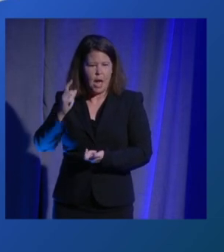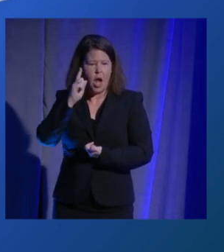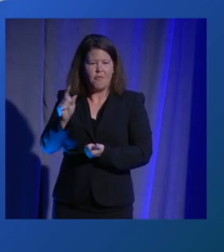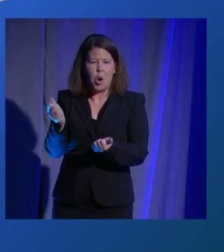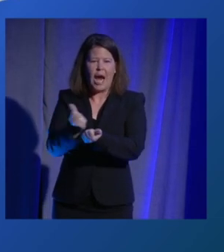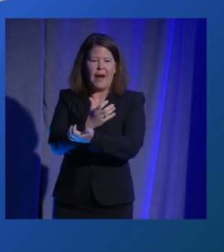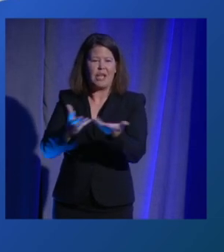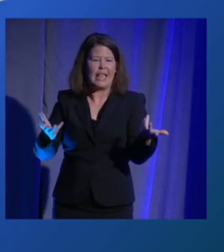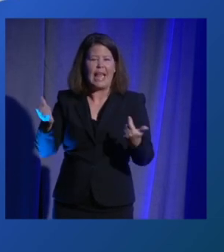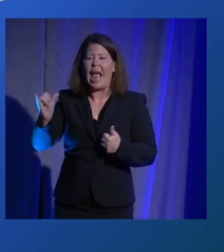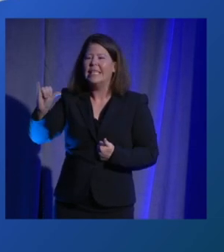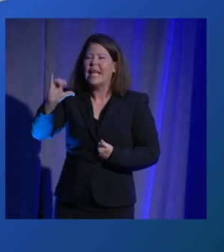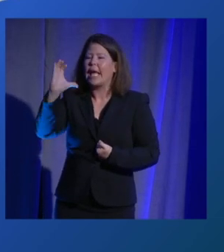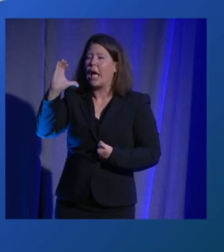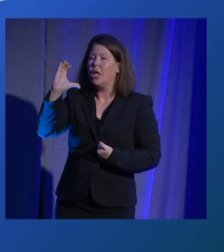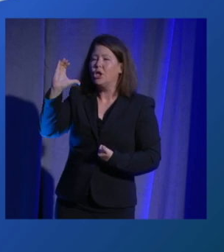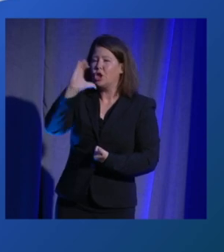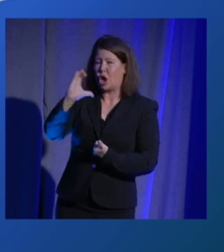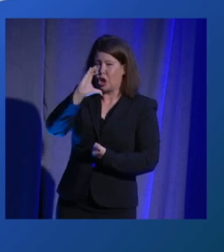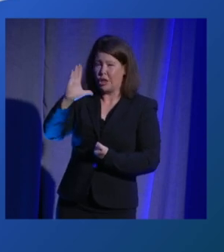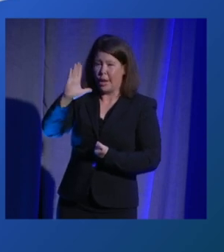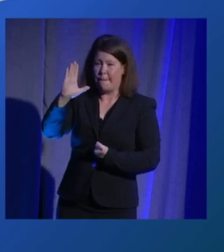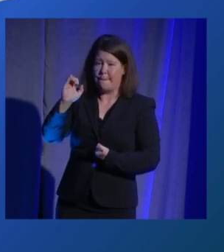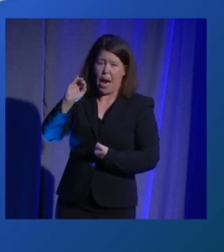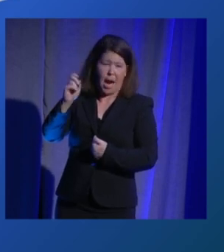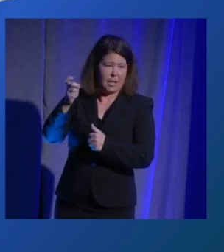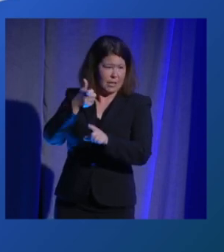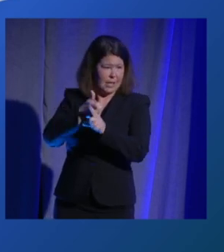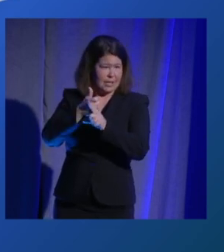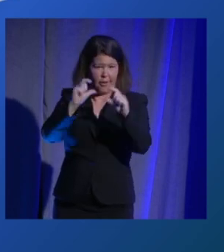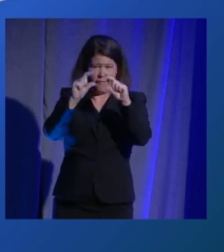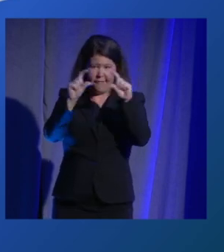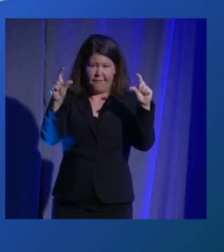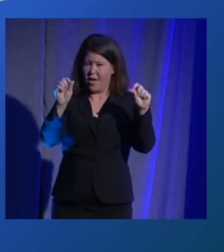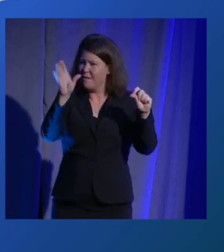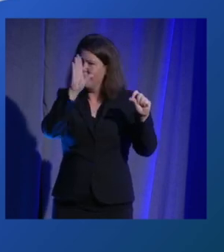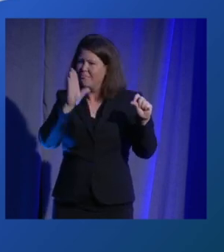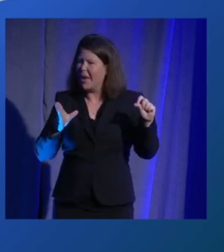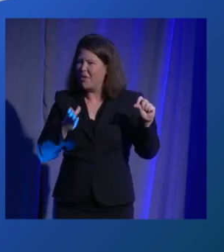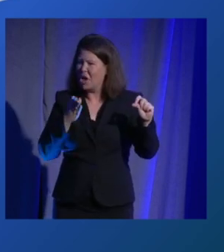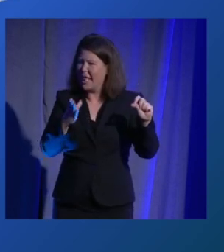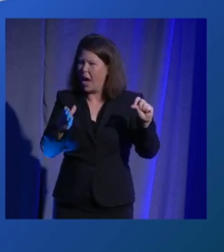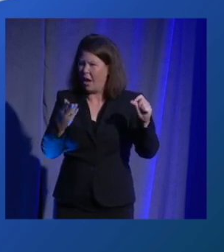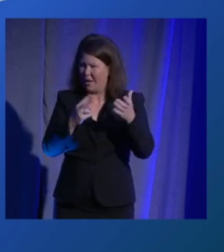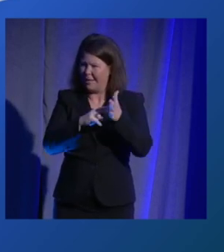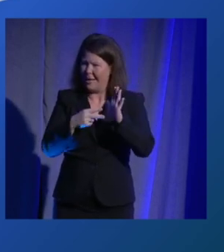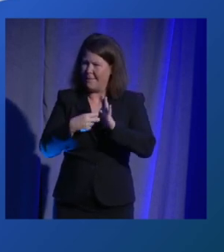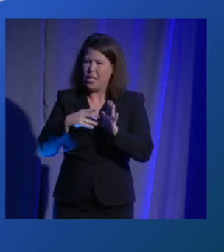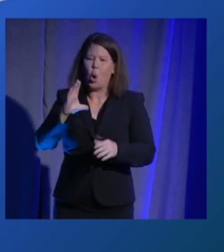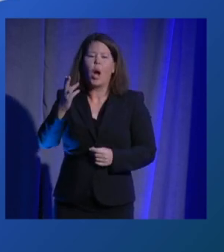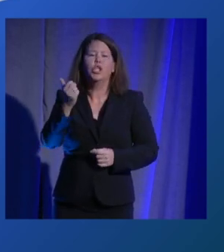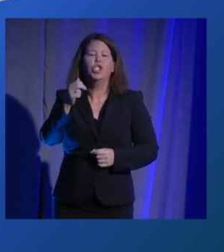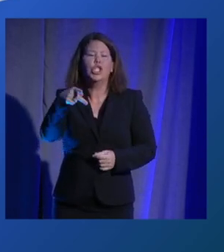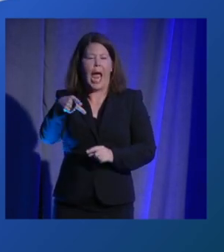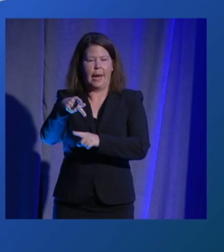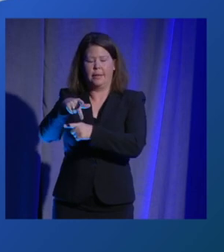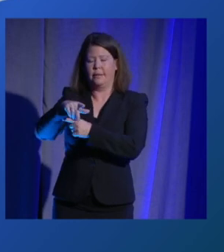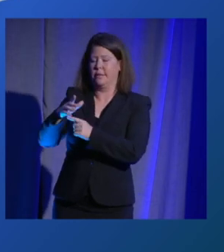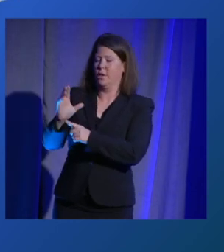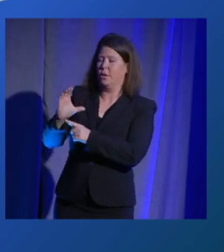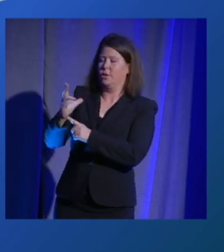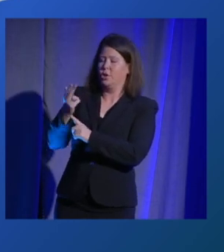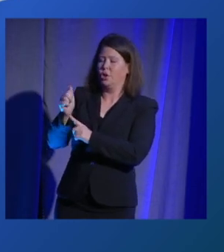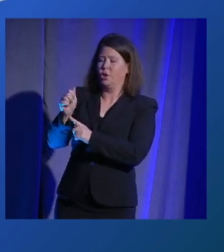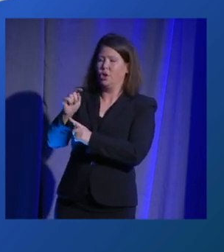never existed and whether it's researchers whether it's folks in government